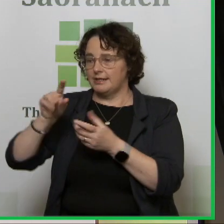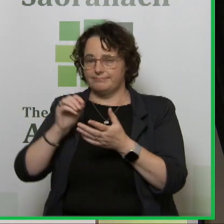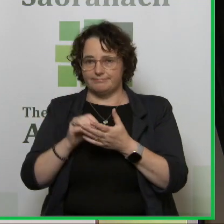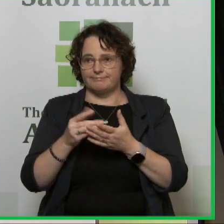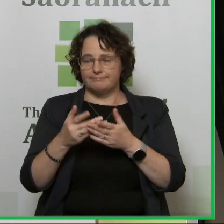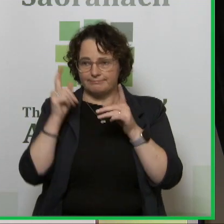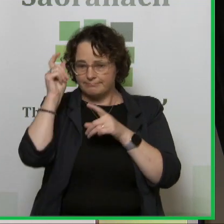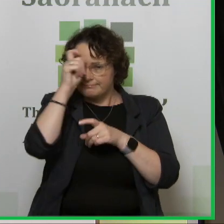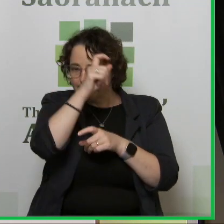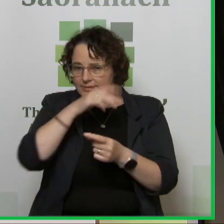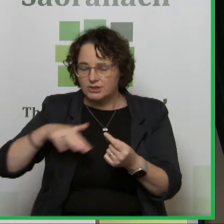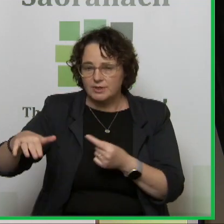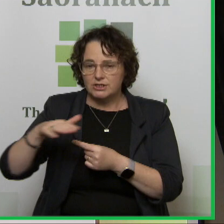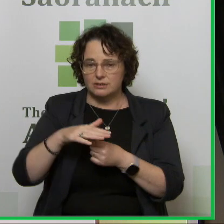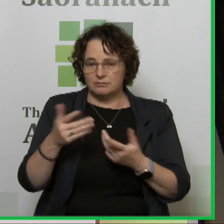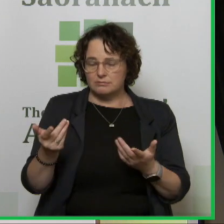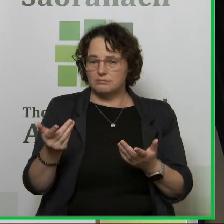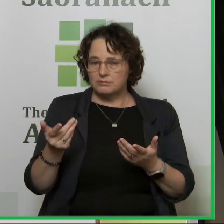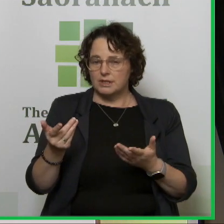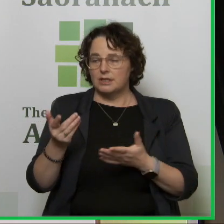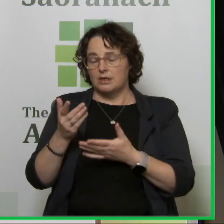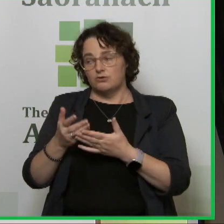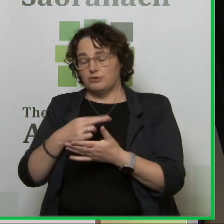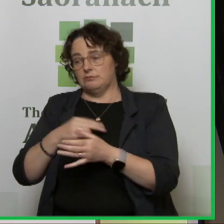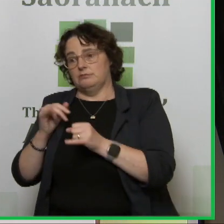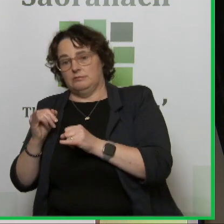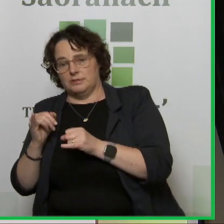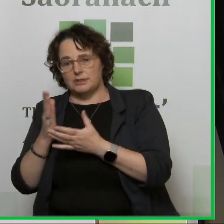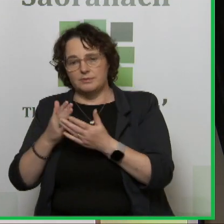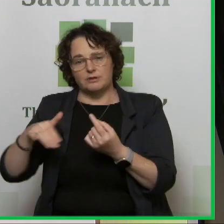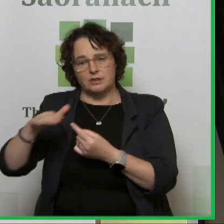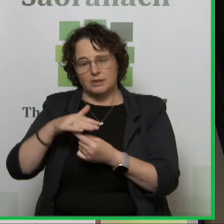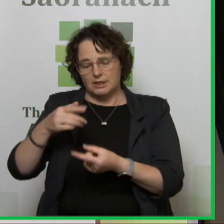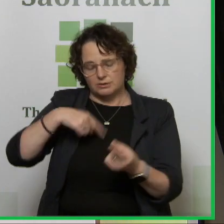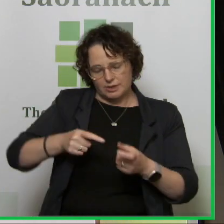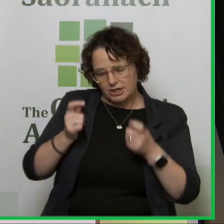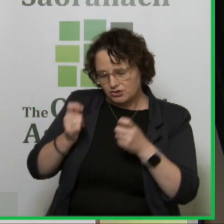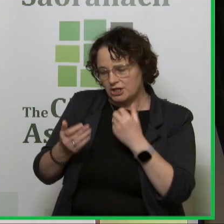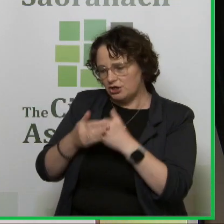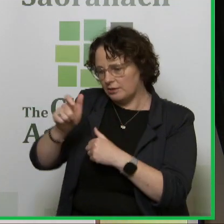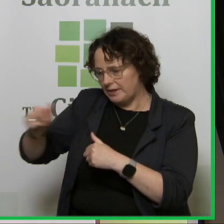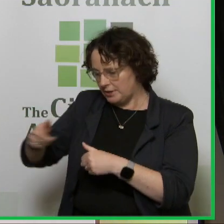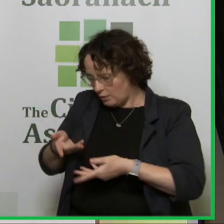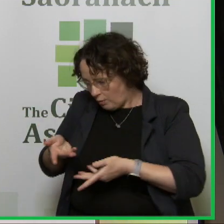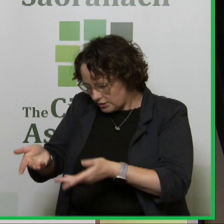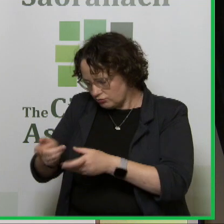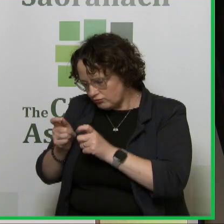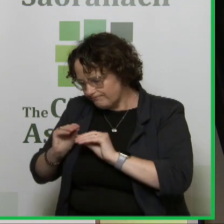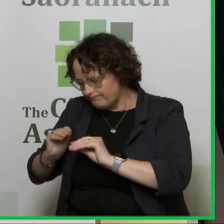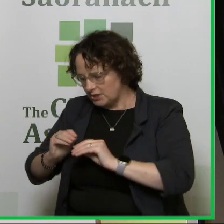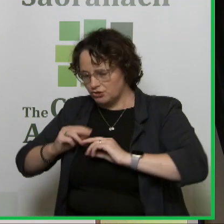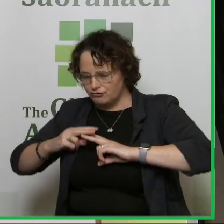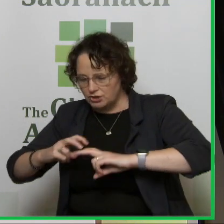as difficult circumstances. We were in some places and worse. But we trained young people to be researchers, to research, even from